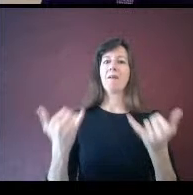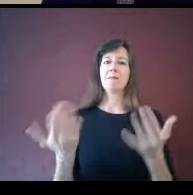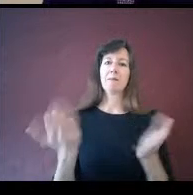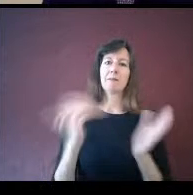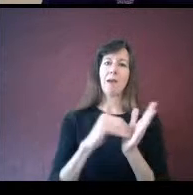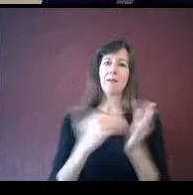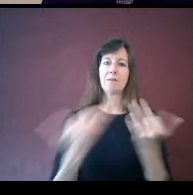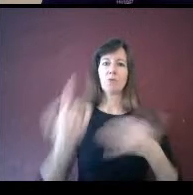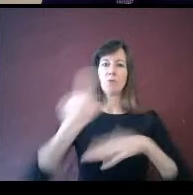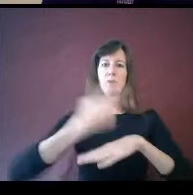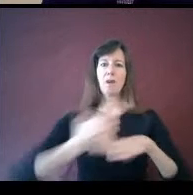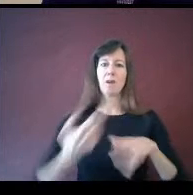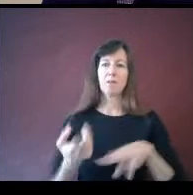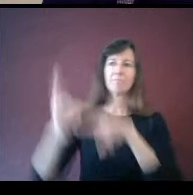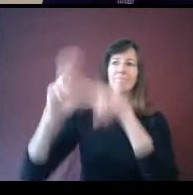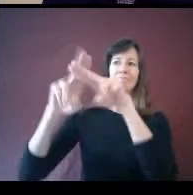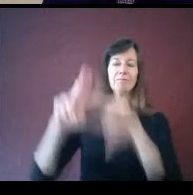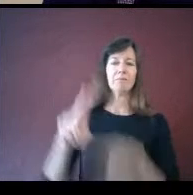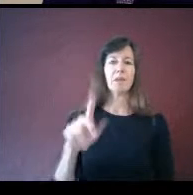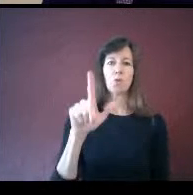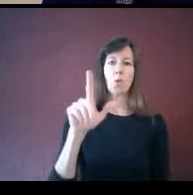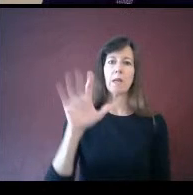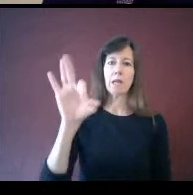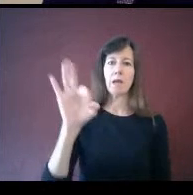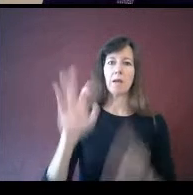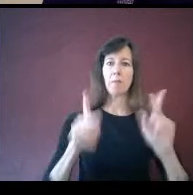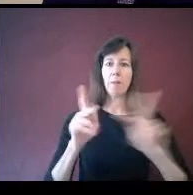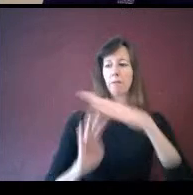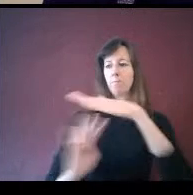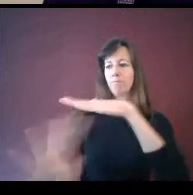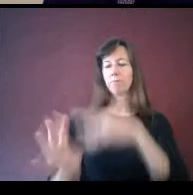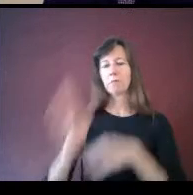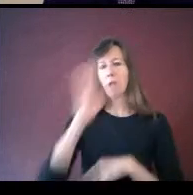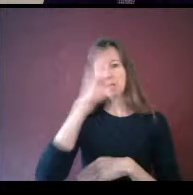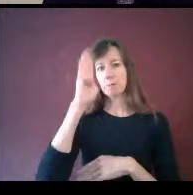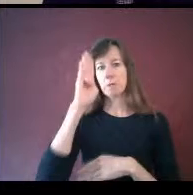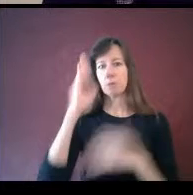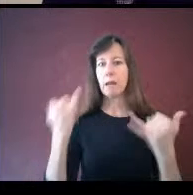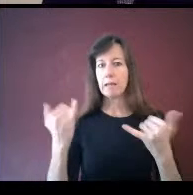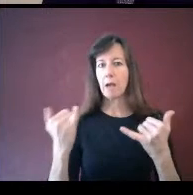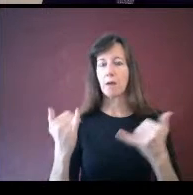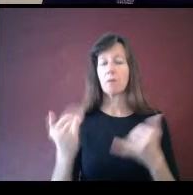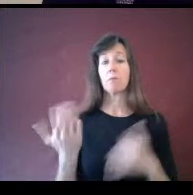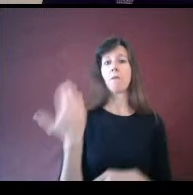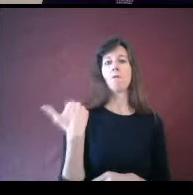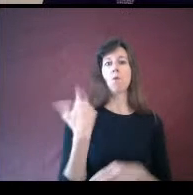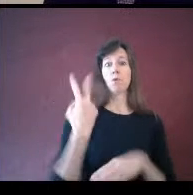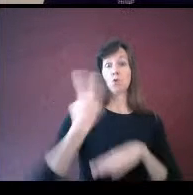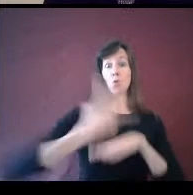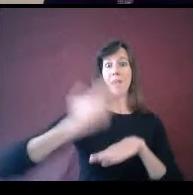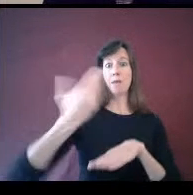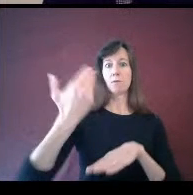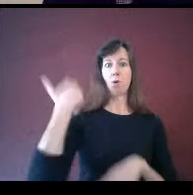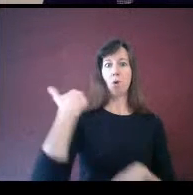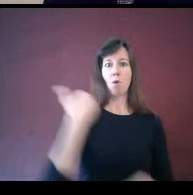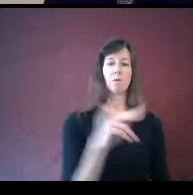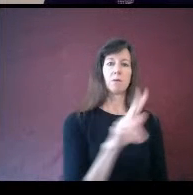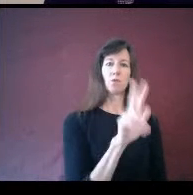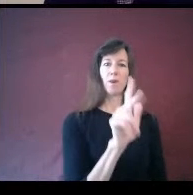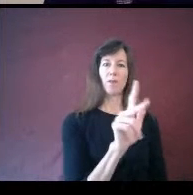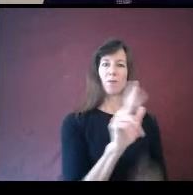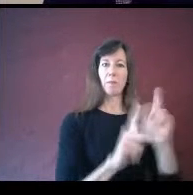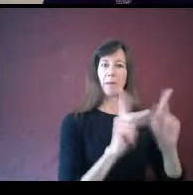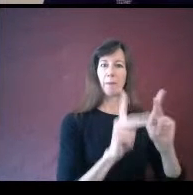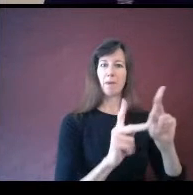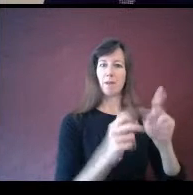in Ulster County hospitalized right now. We were at 23 2 days ago. And you can see the trend line projected is for it